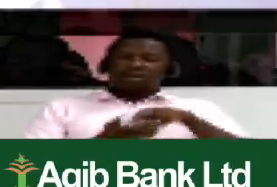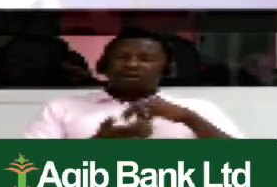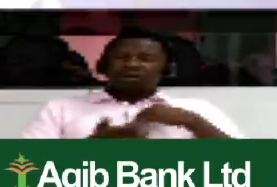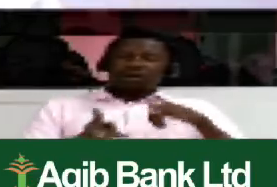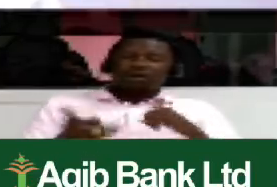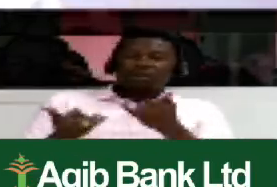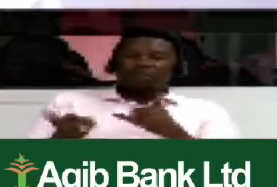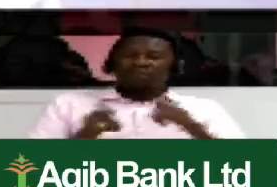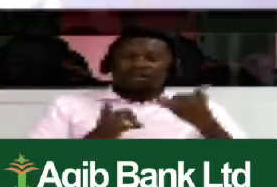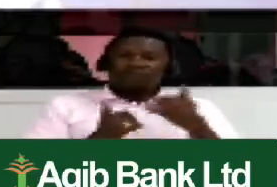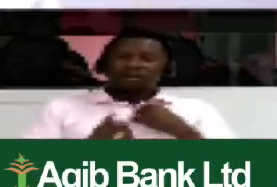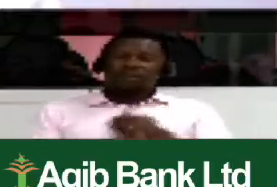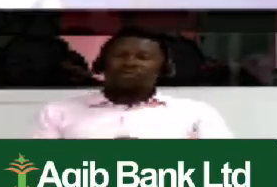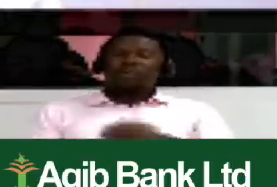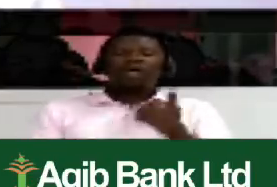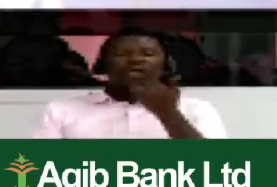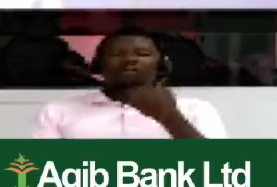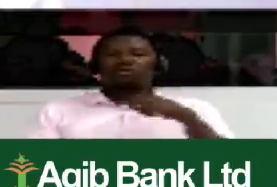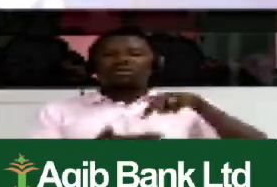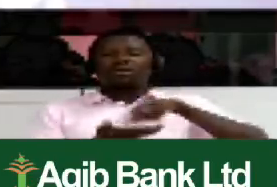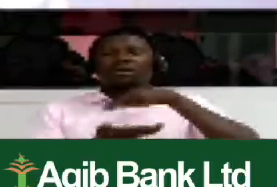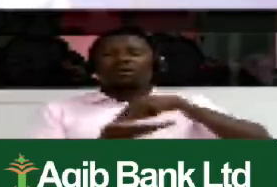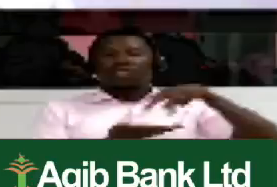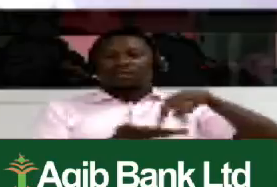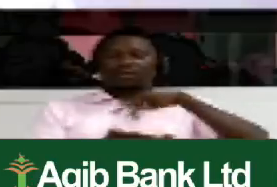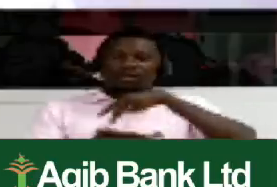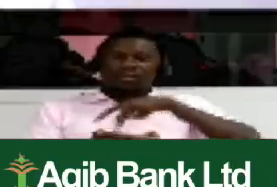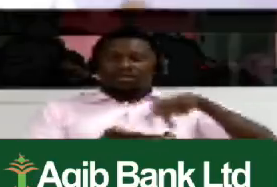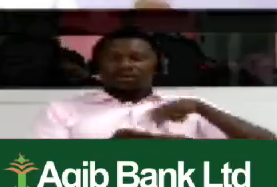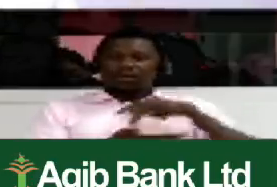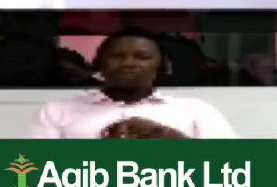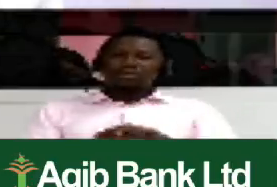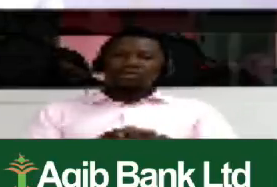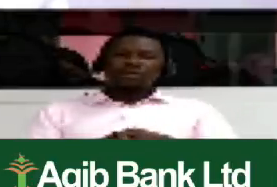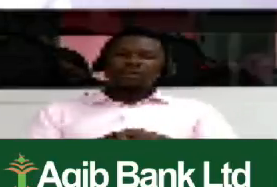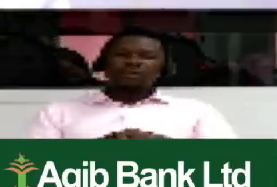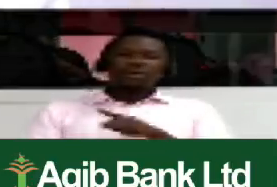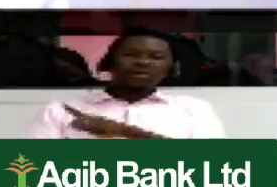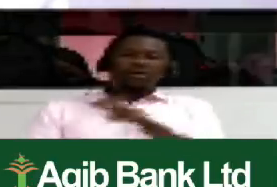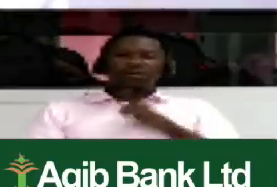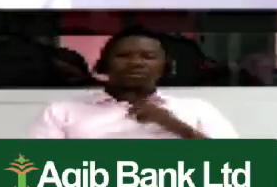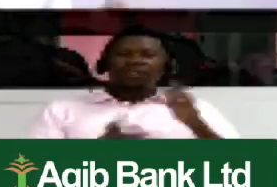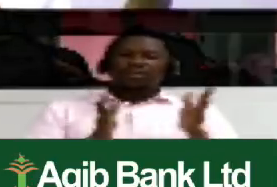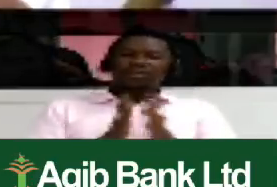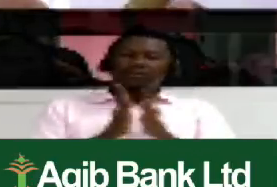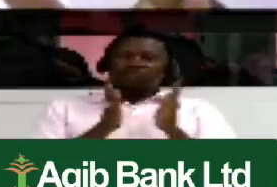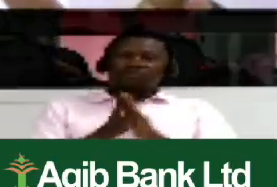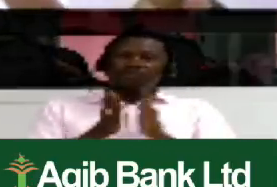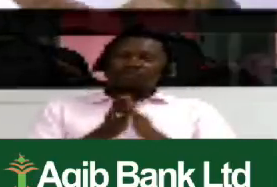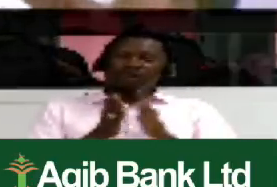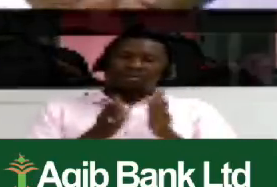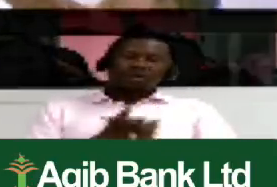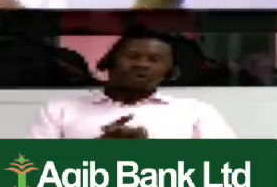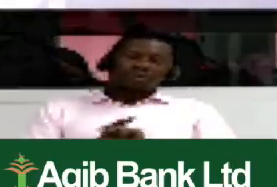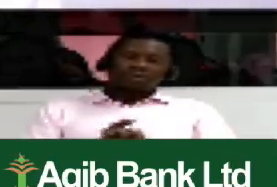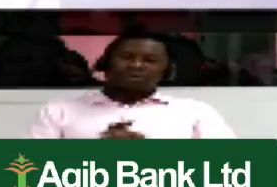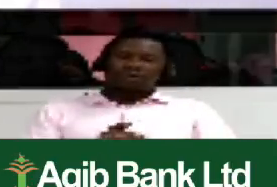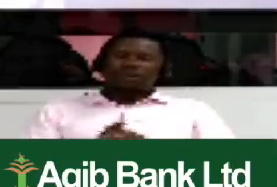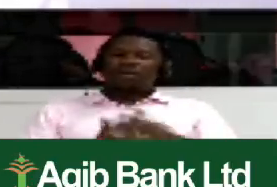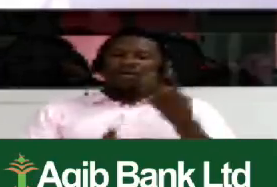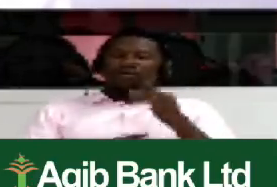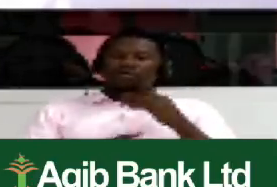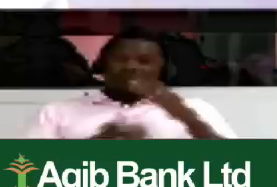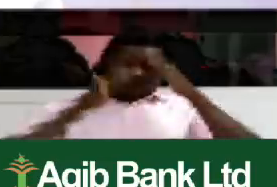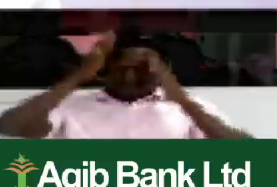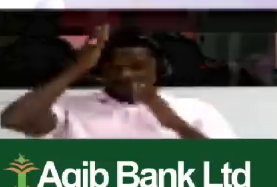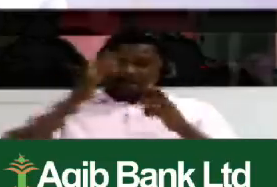there. He will be asked to dance, and they will be clapping, and if the